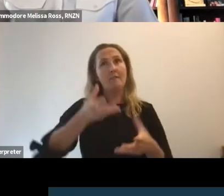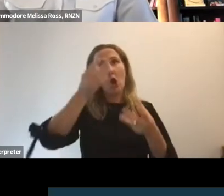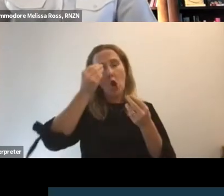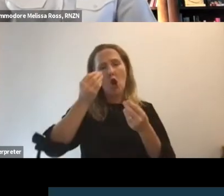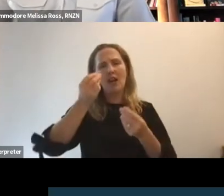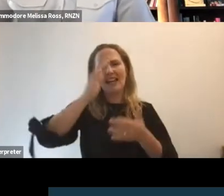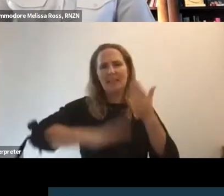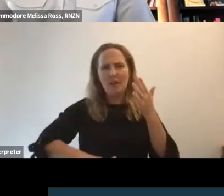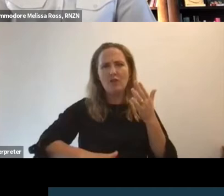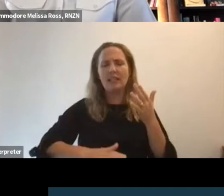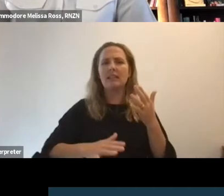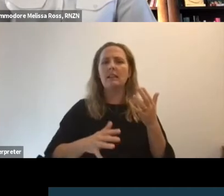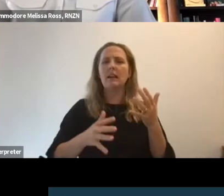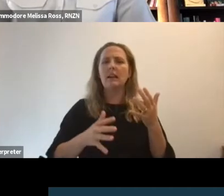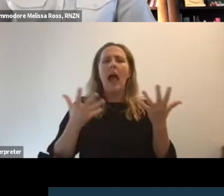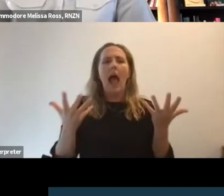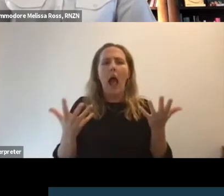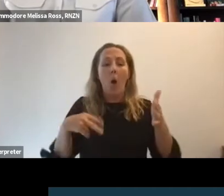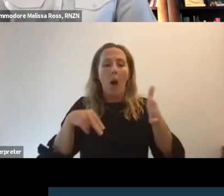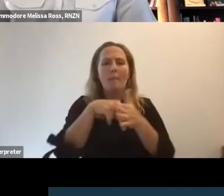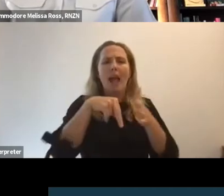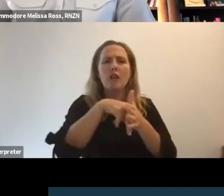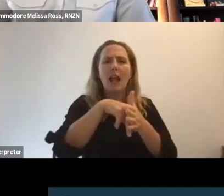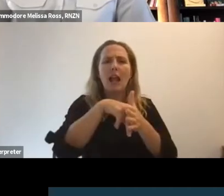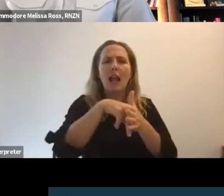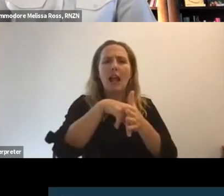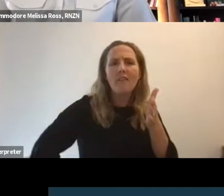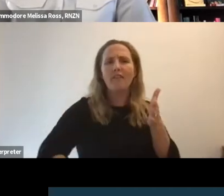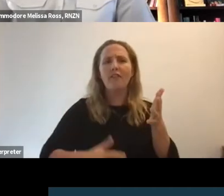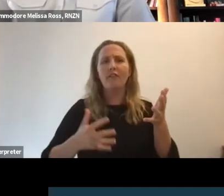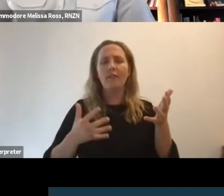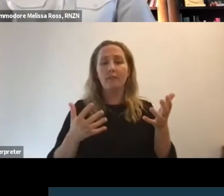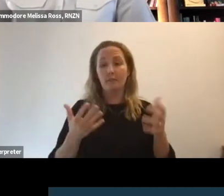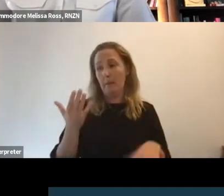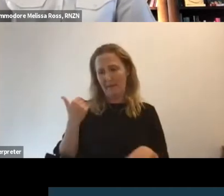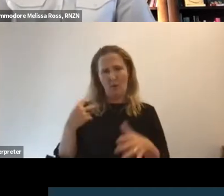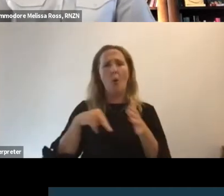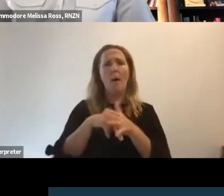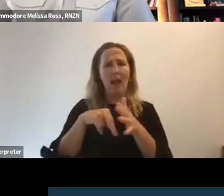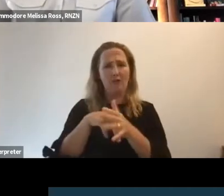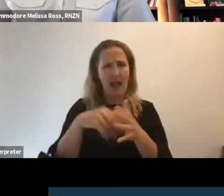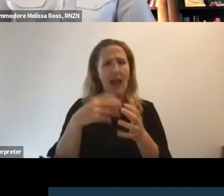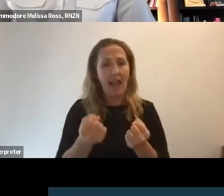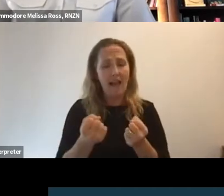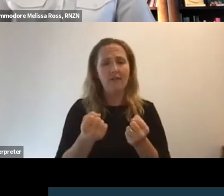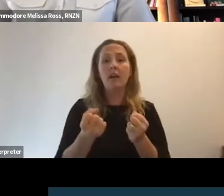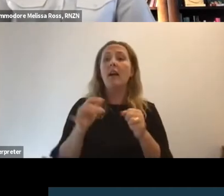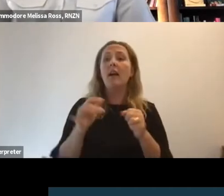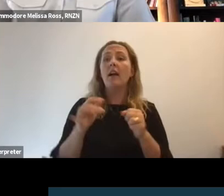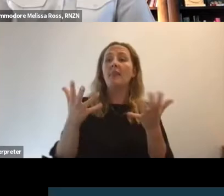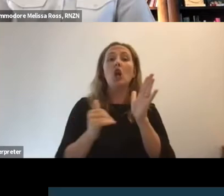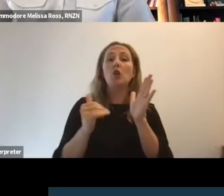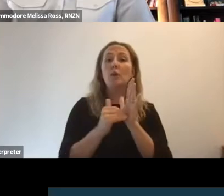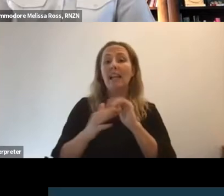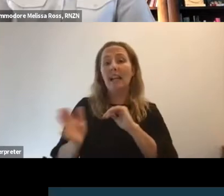break through the barriers that initially existed once New Zealand cricket had embarked on